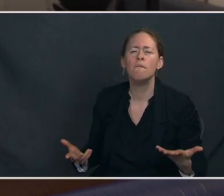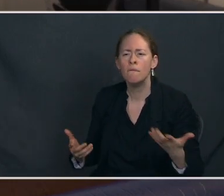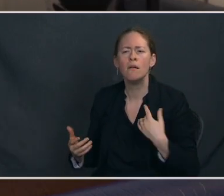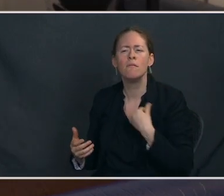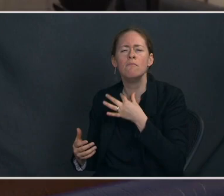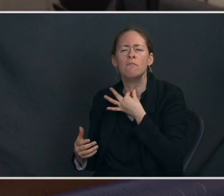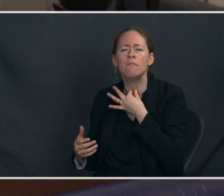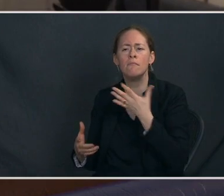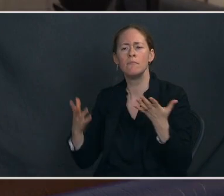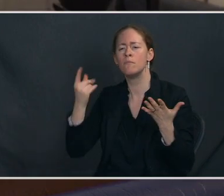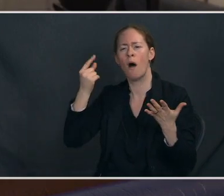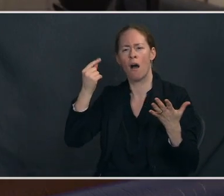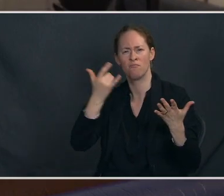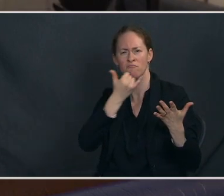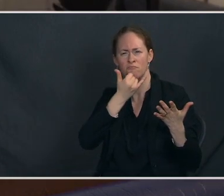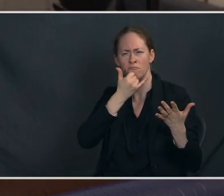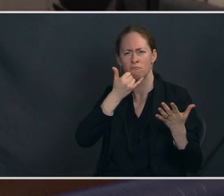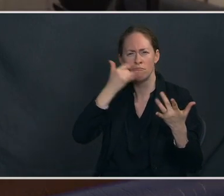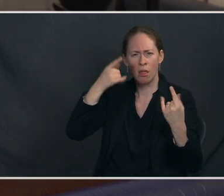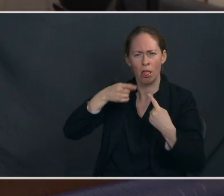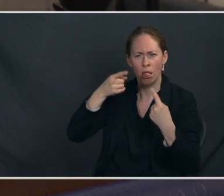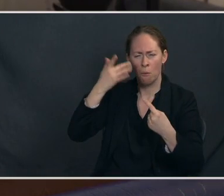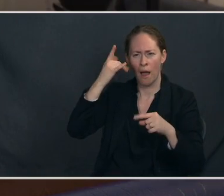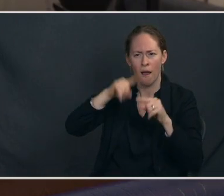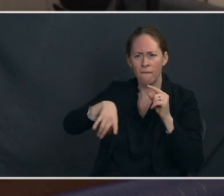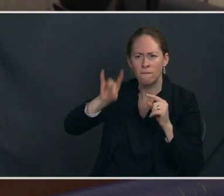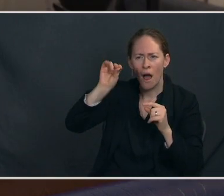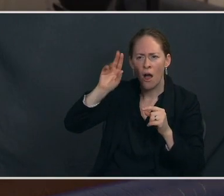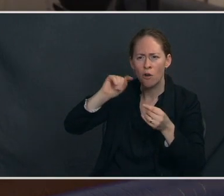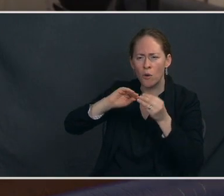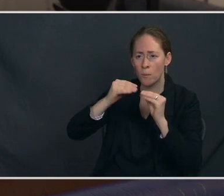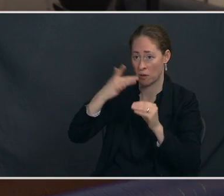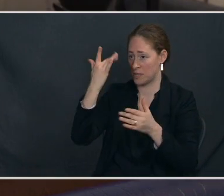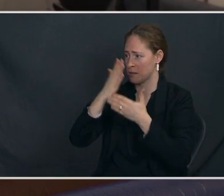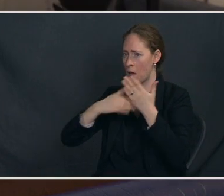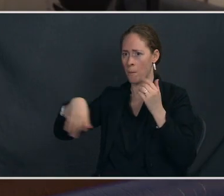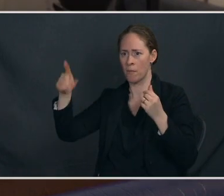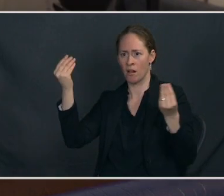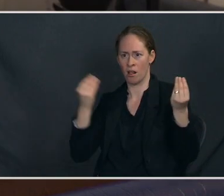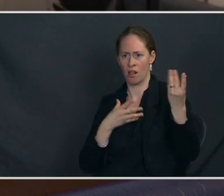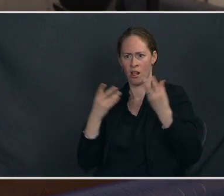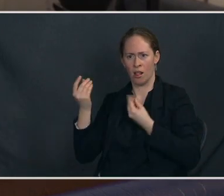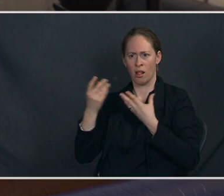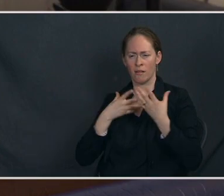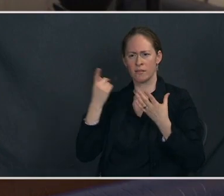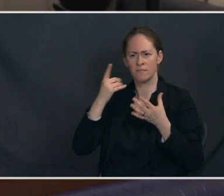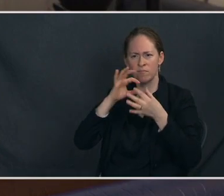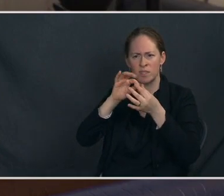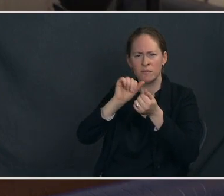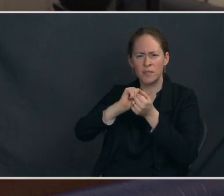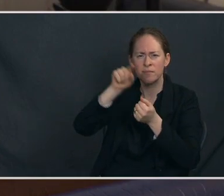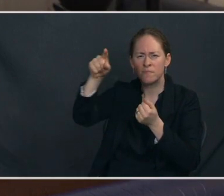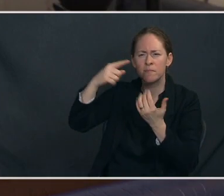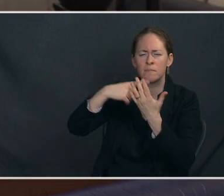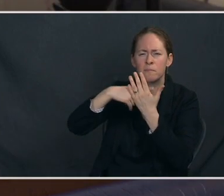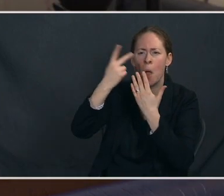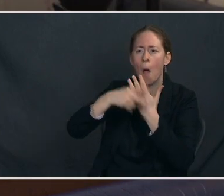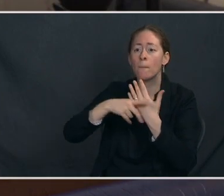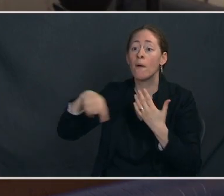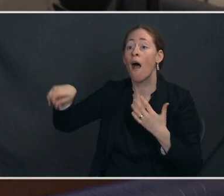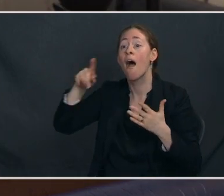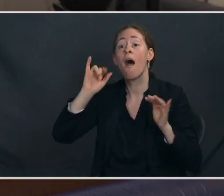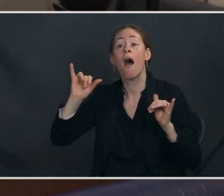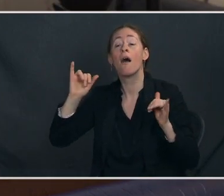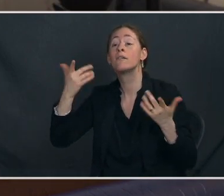in getting that answer? Slawi, you probably heard this yesterday, defended the program Operation Warp Speed, saying that the results were